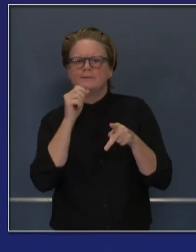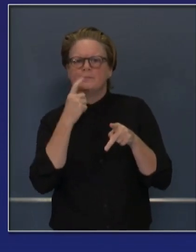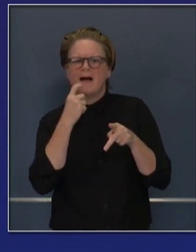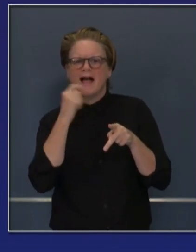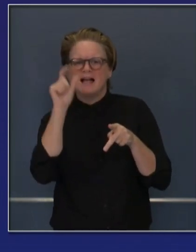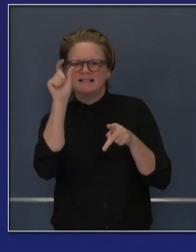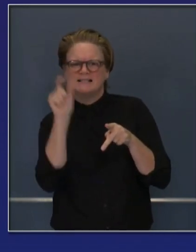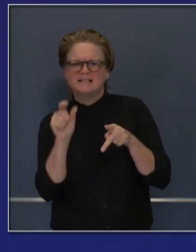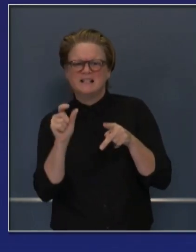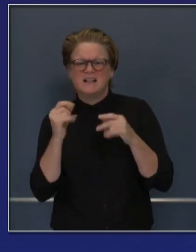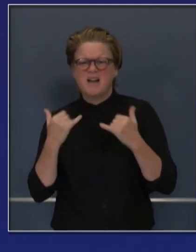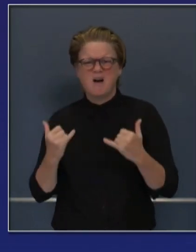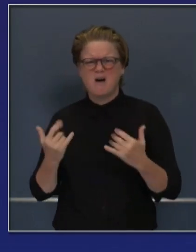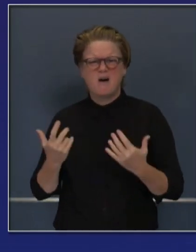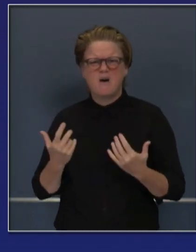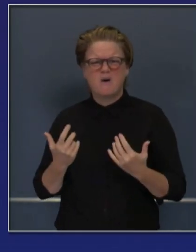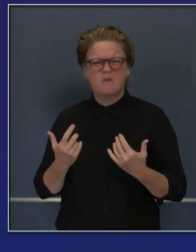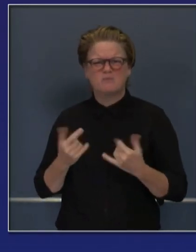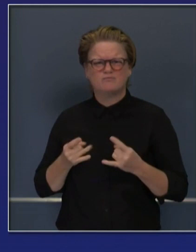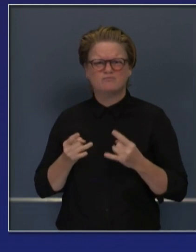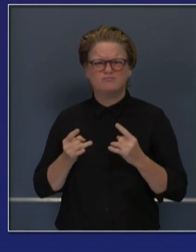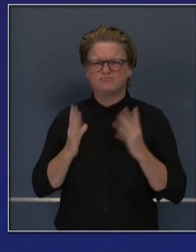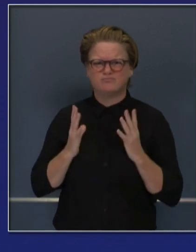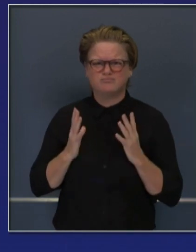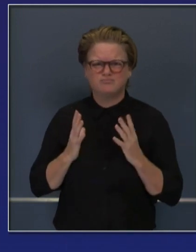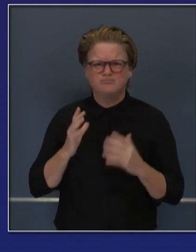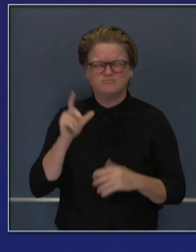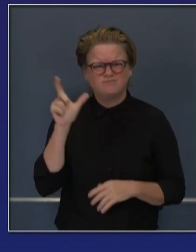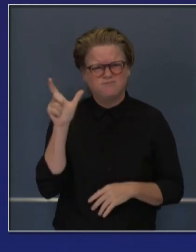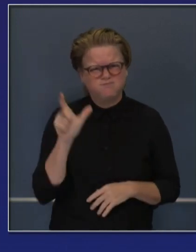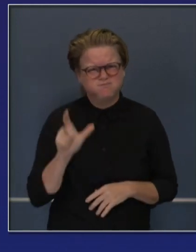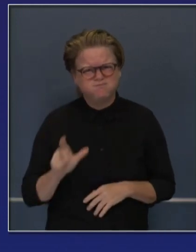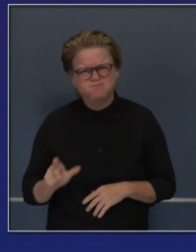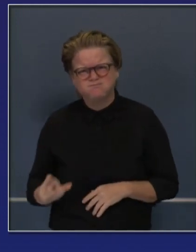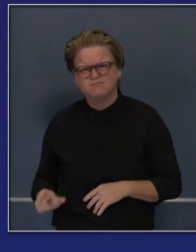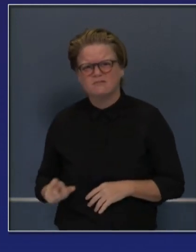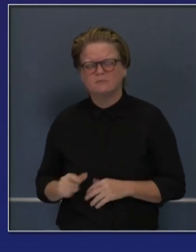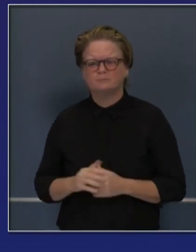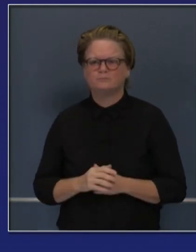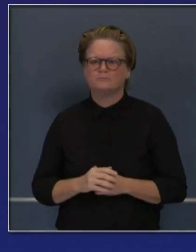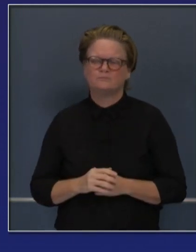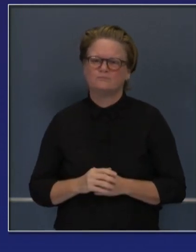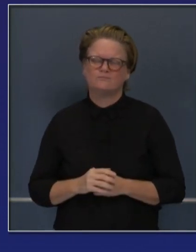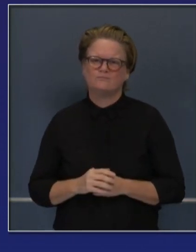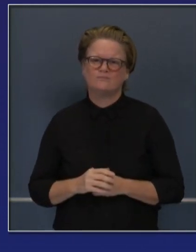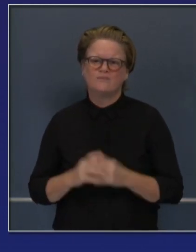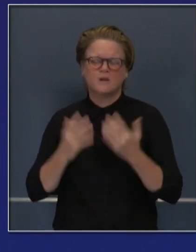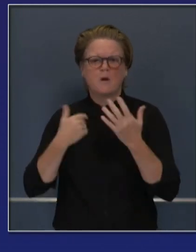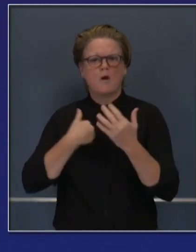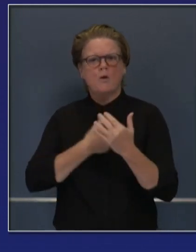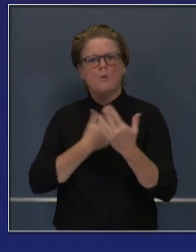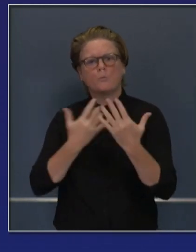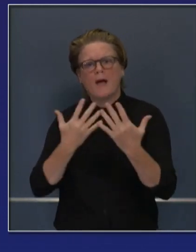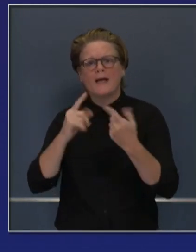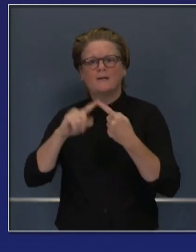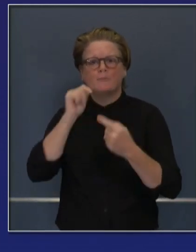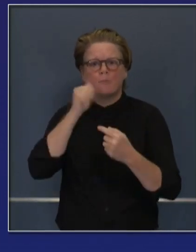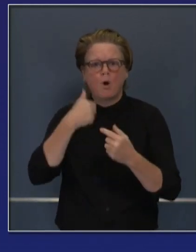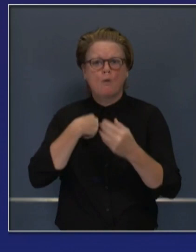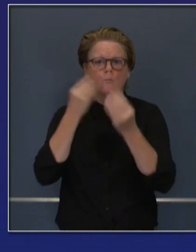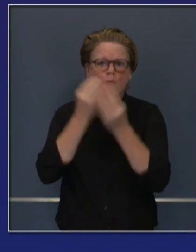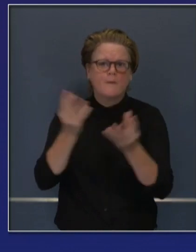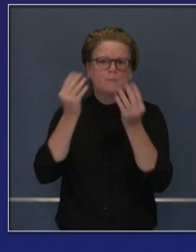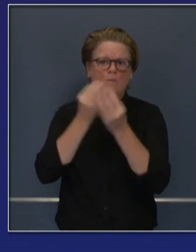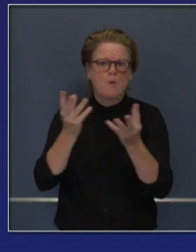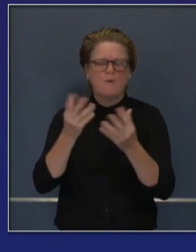represented in the tiered status update that we are announcing here today, not waiting till Tuesday. Every age